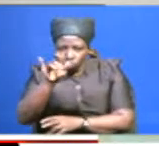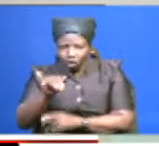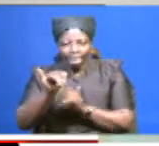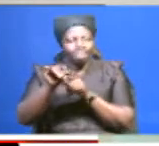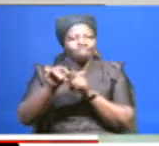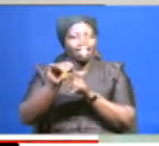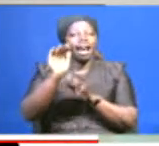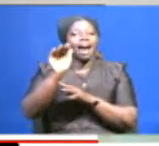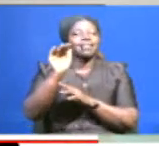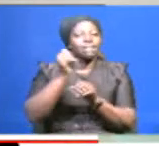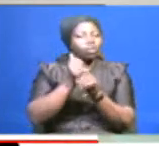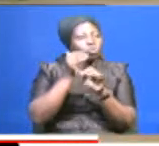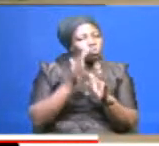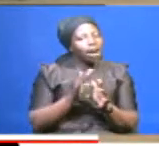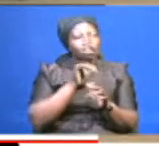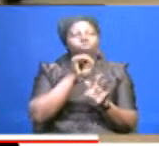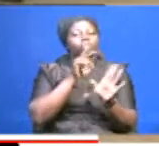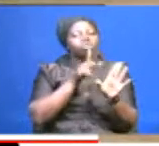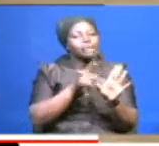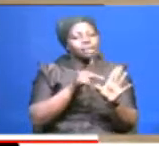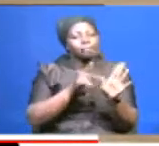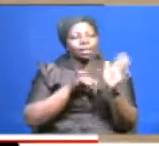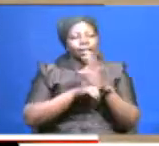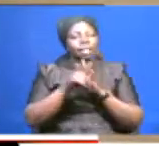to shun the protests.